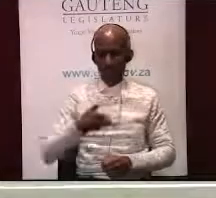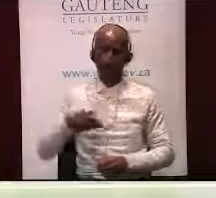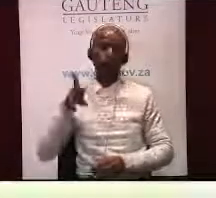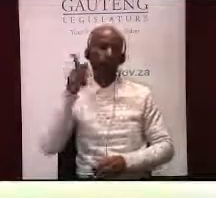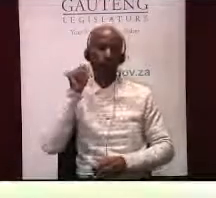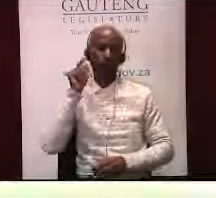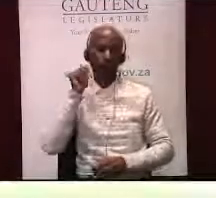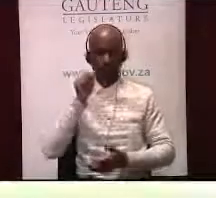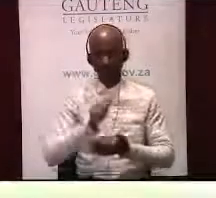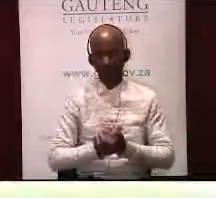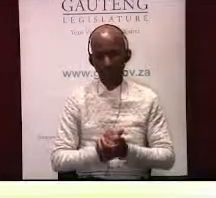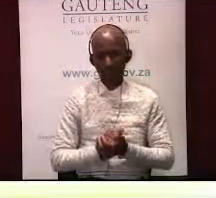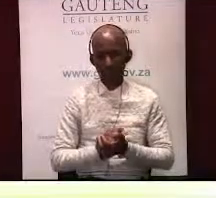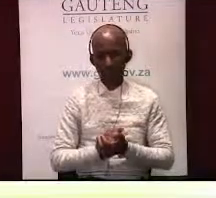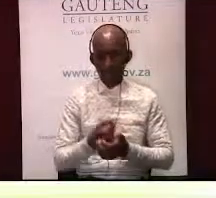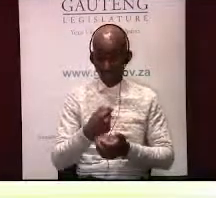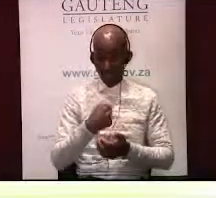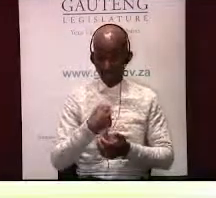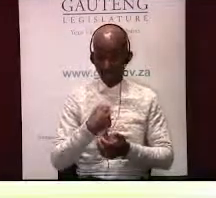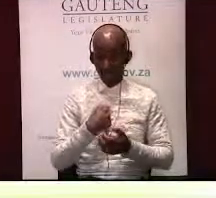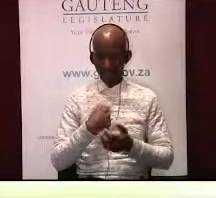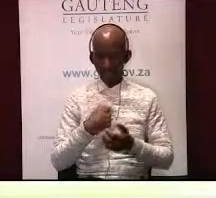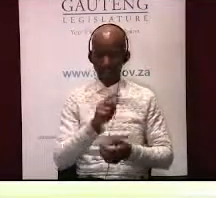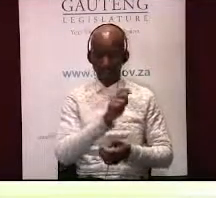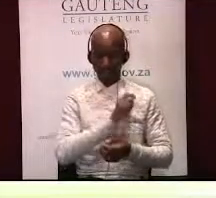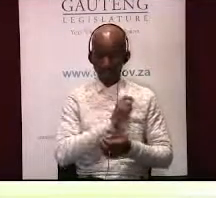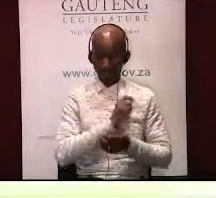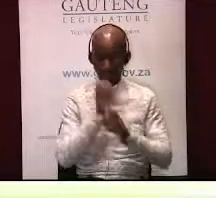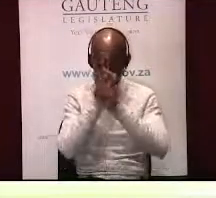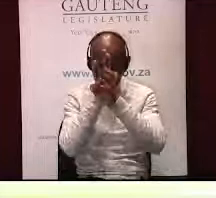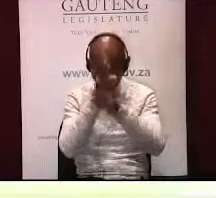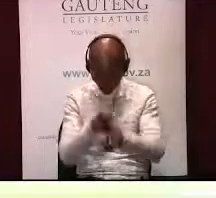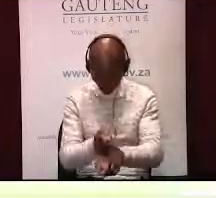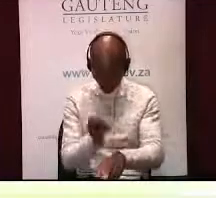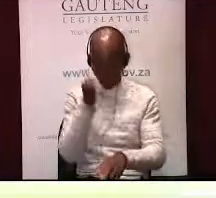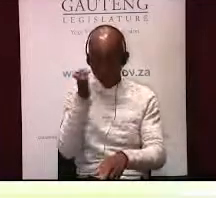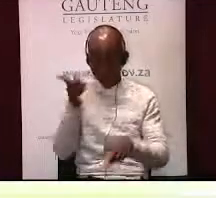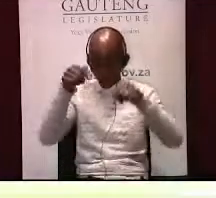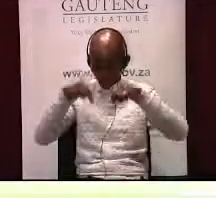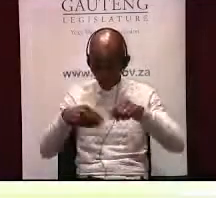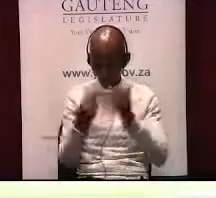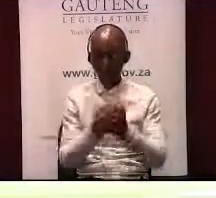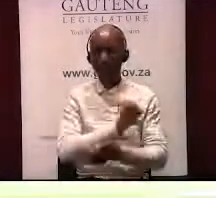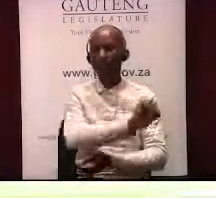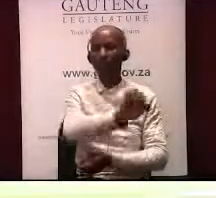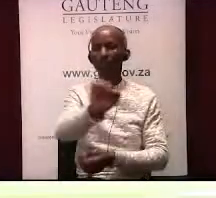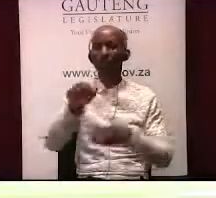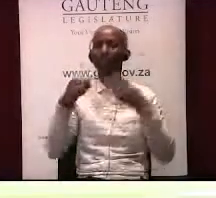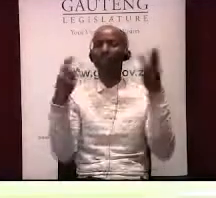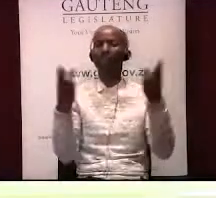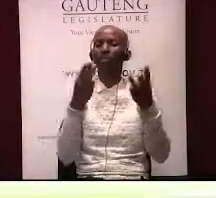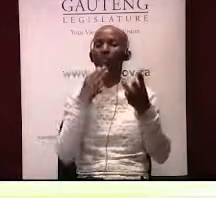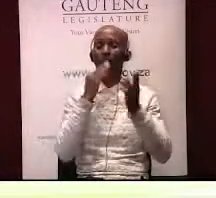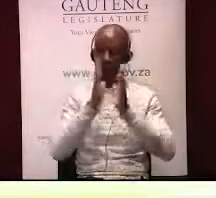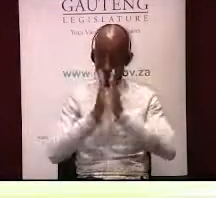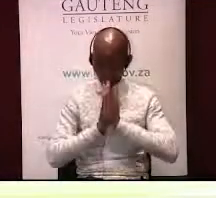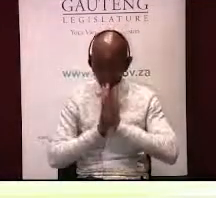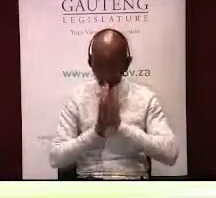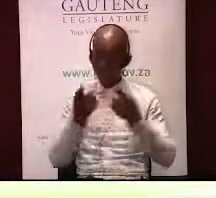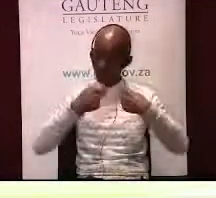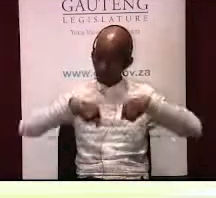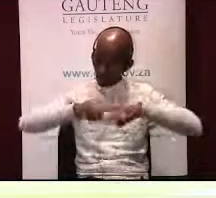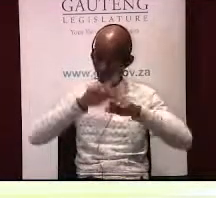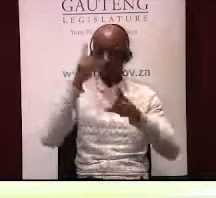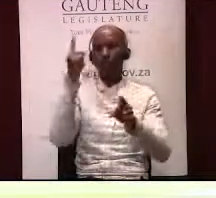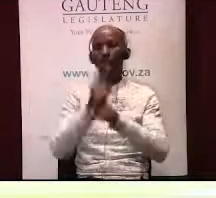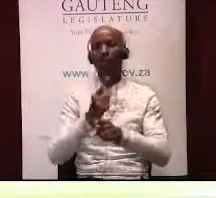gentlemen, I am truly honoured to be here amongst you, the people who pray for us every